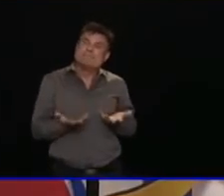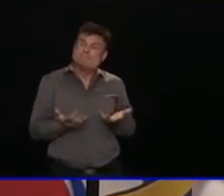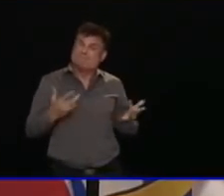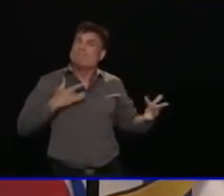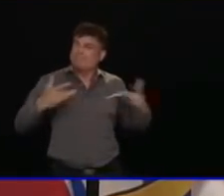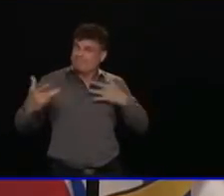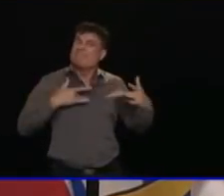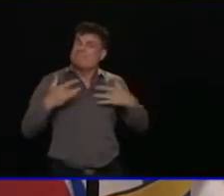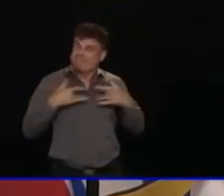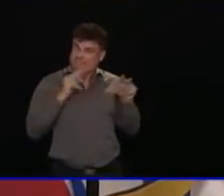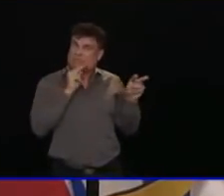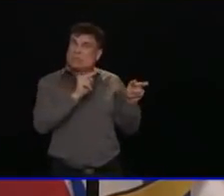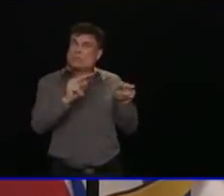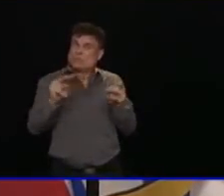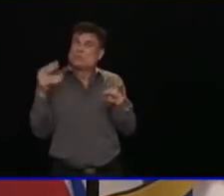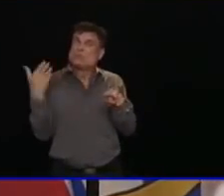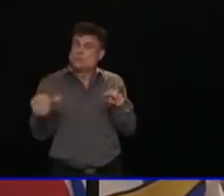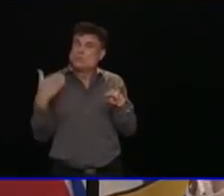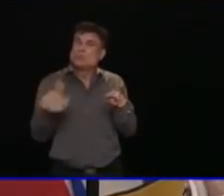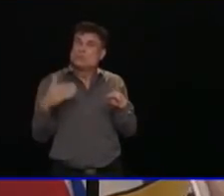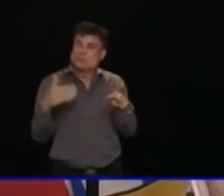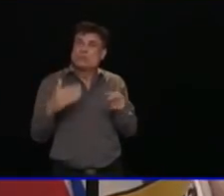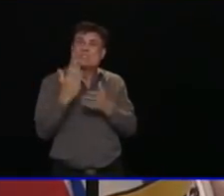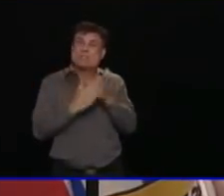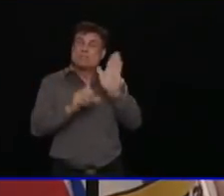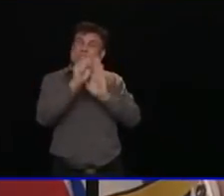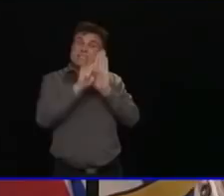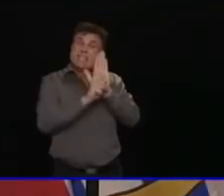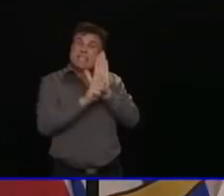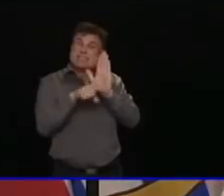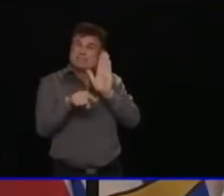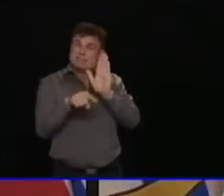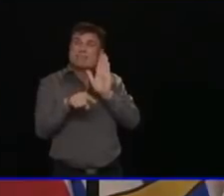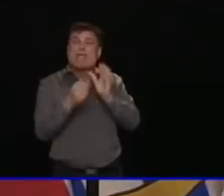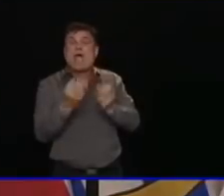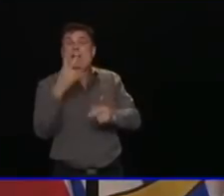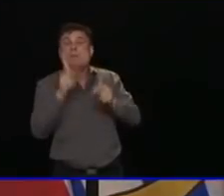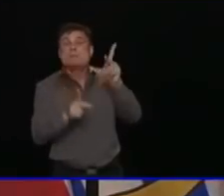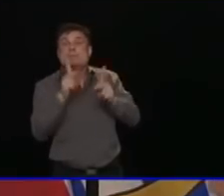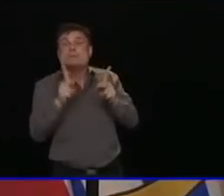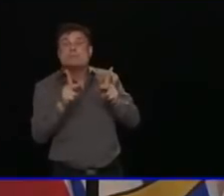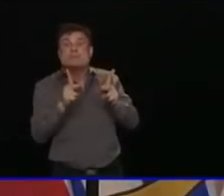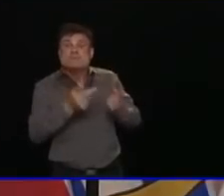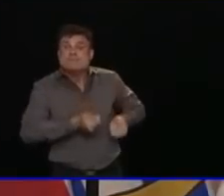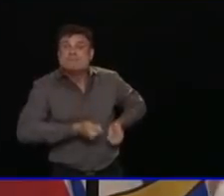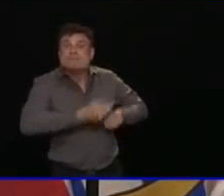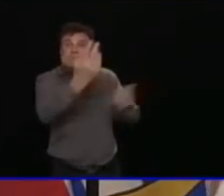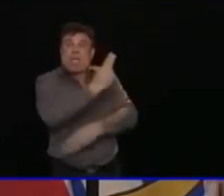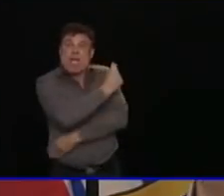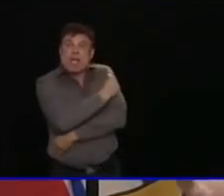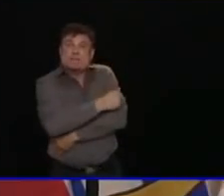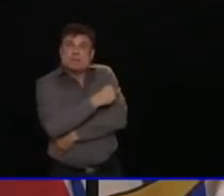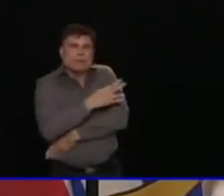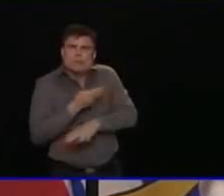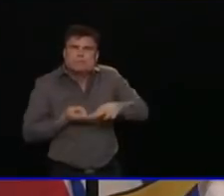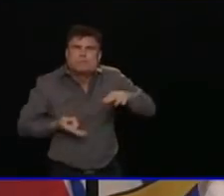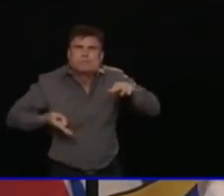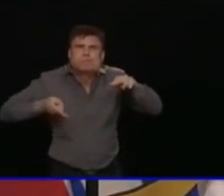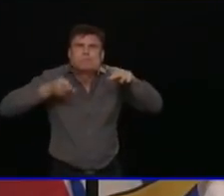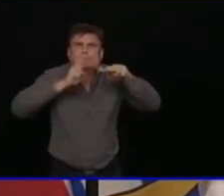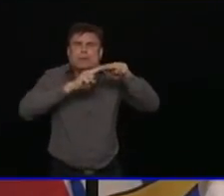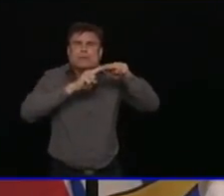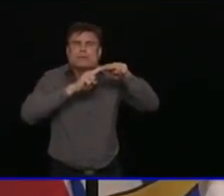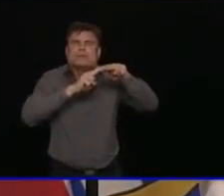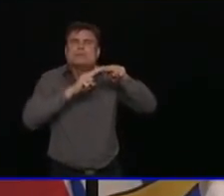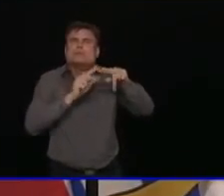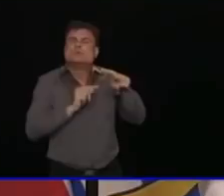states where hospitalizations again are dramatically going up. So not just because of testing, but because people are